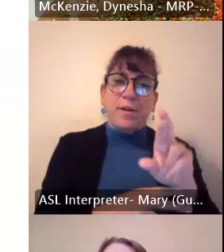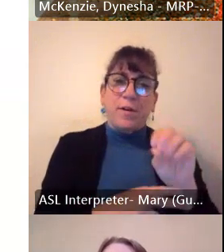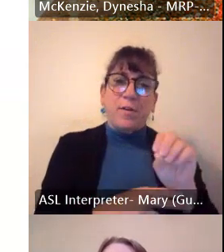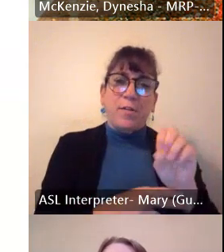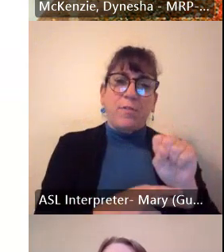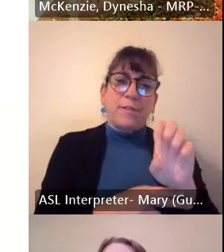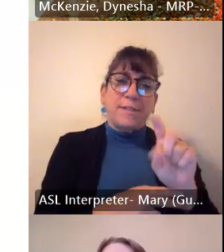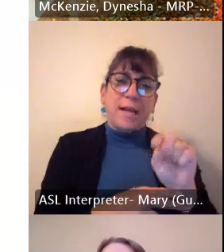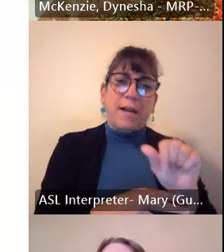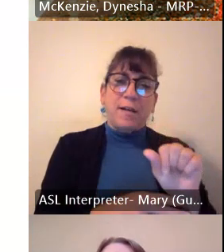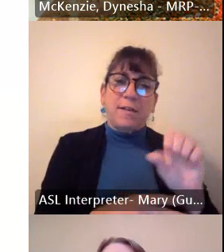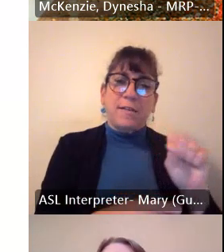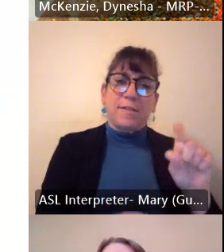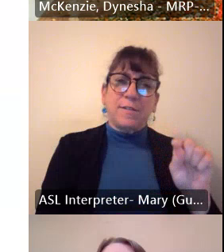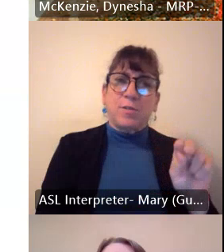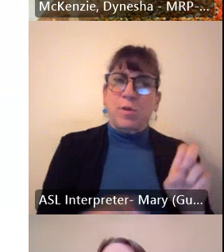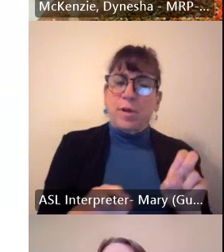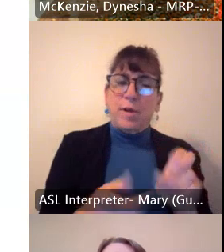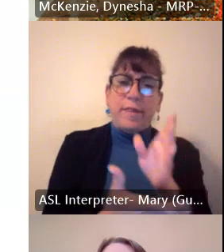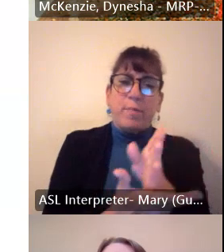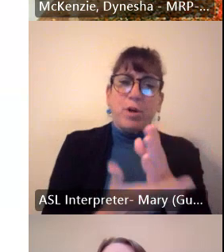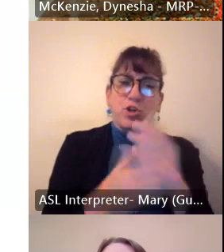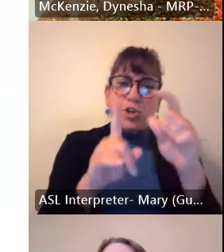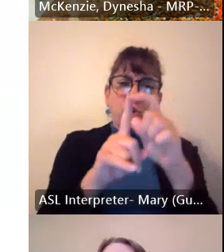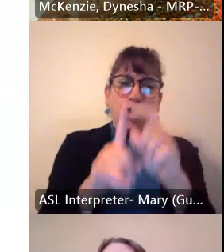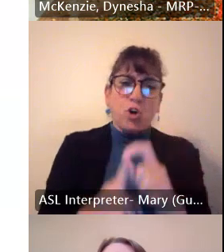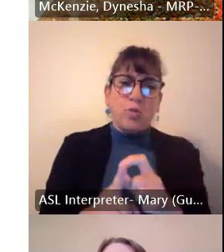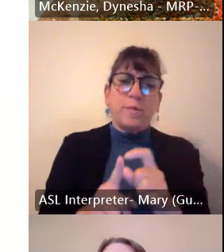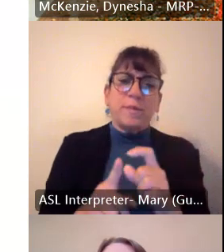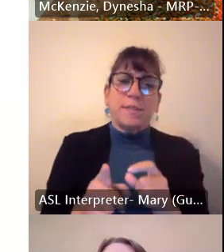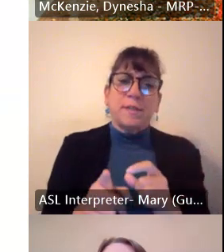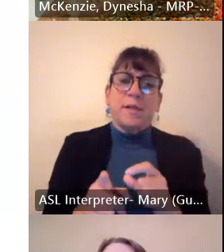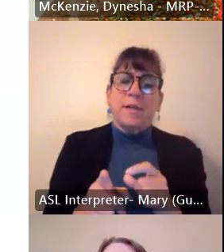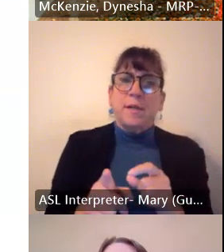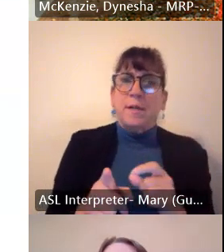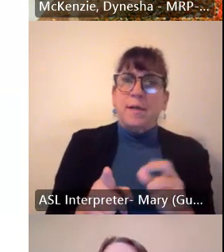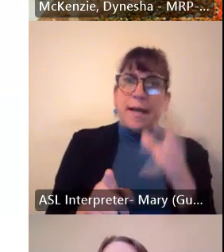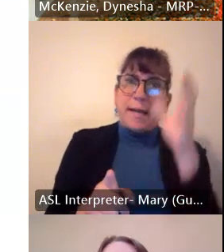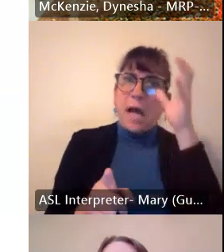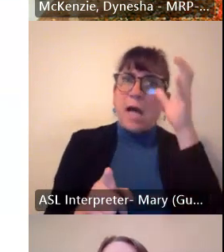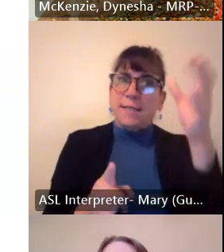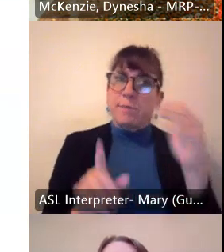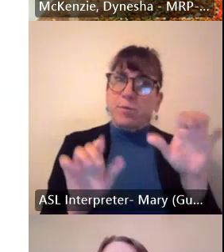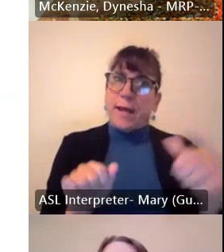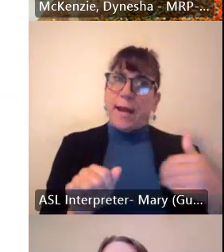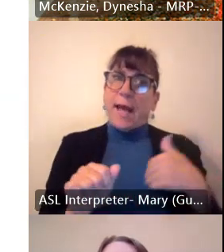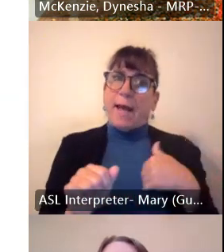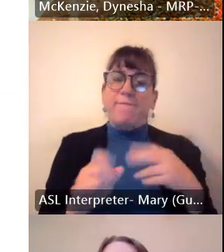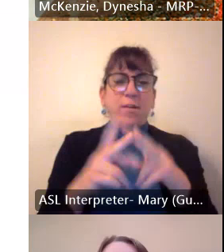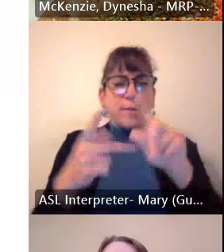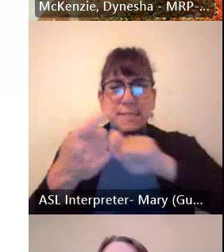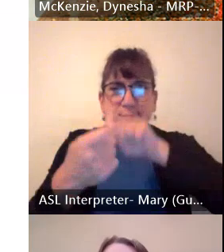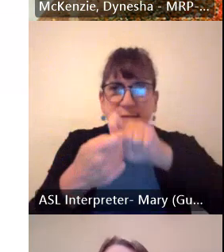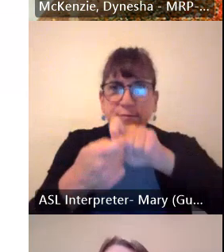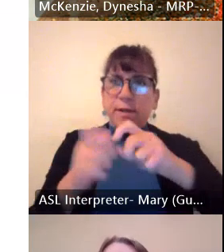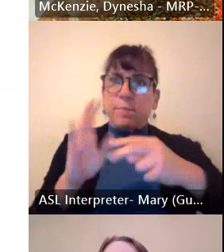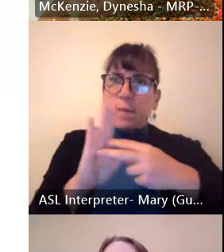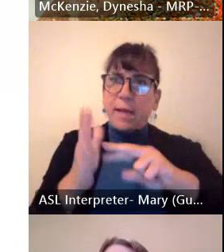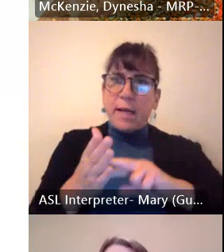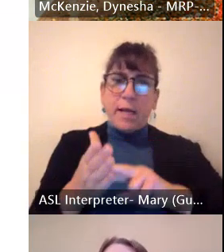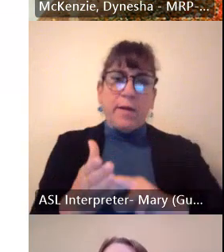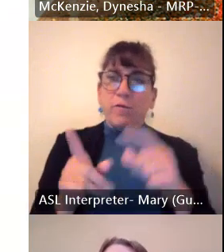where budgetary terms and concepts, we can have very precise meaning to the words